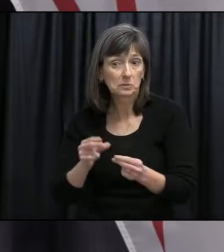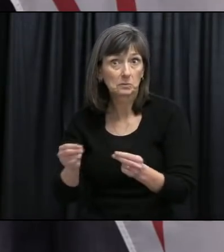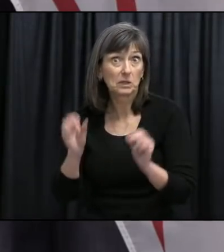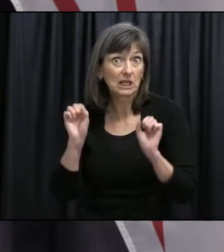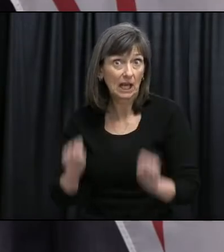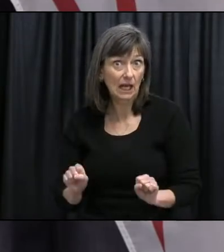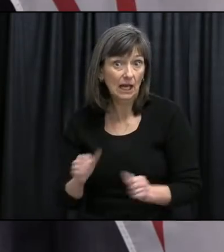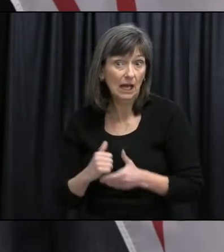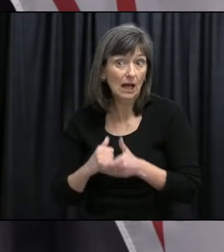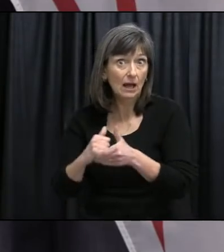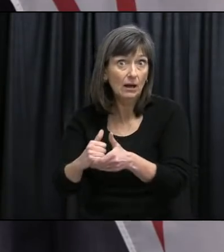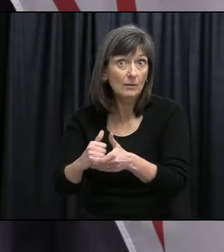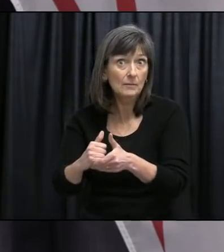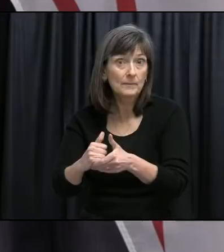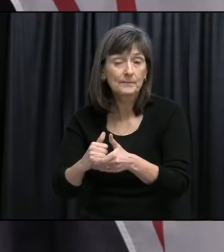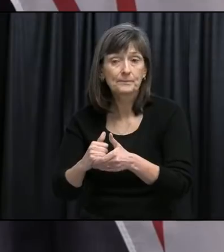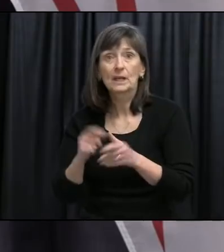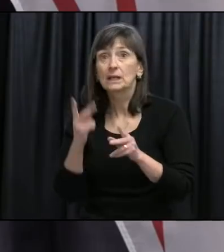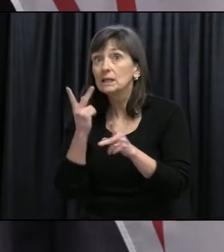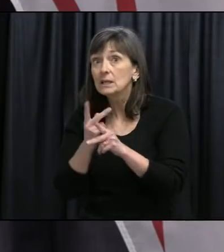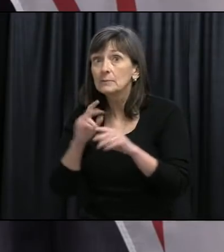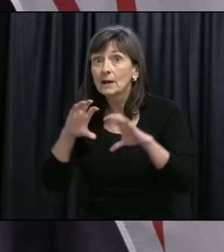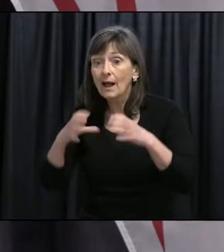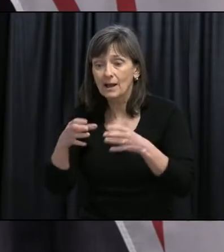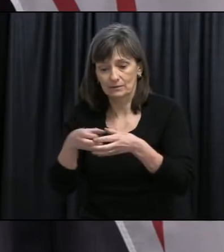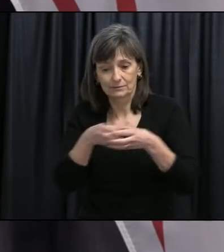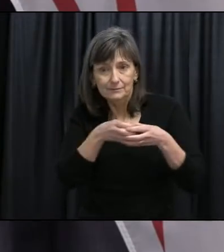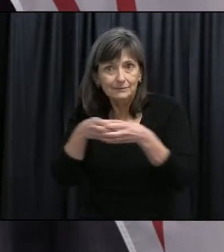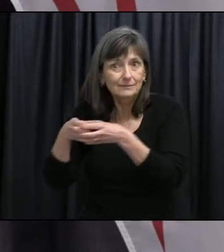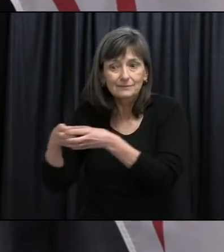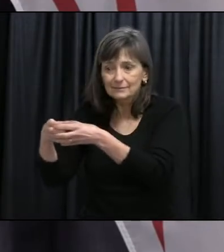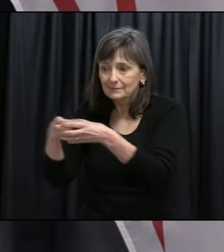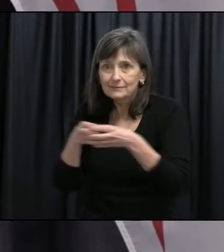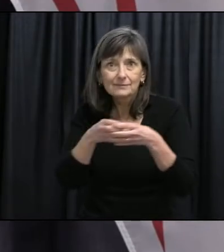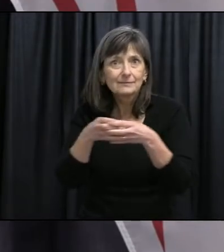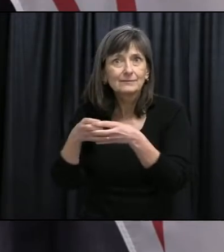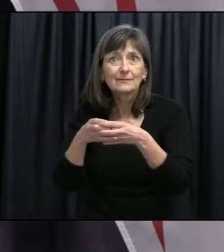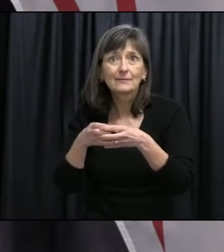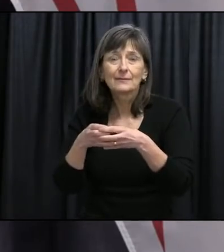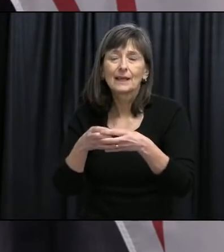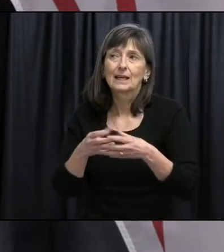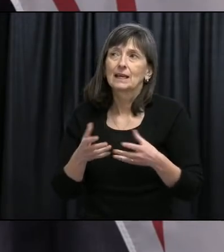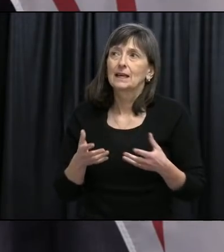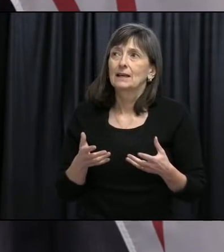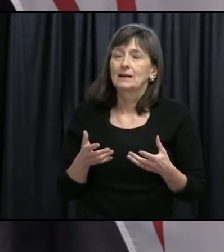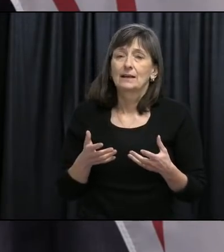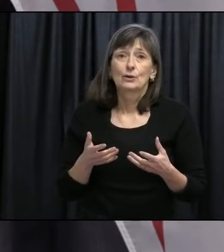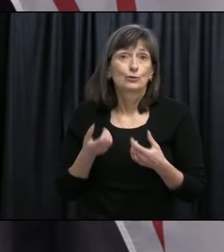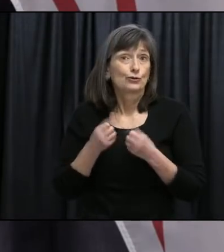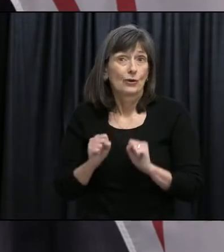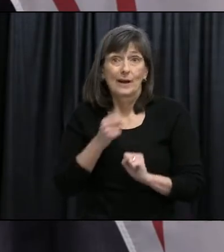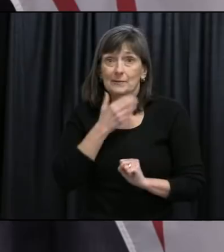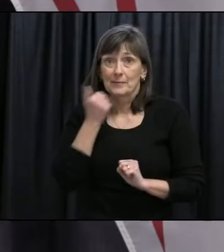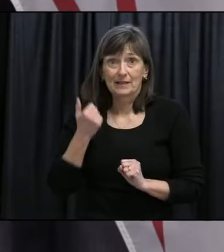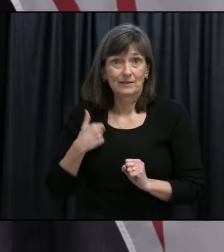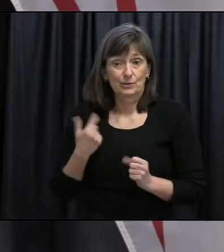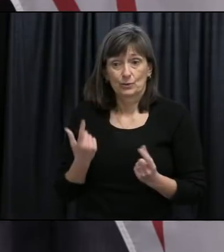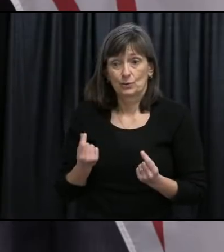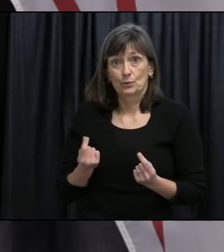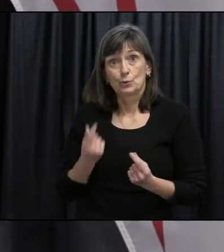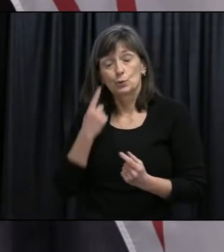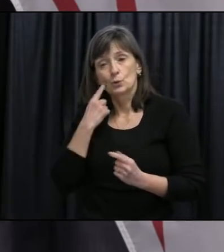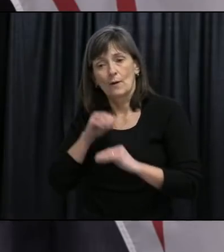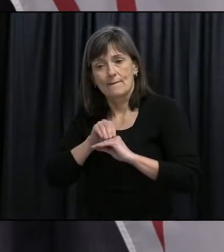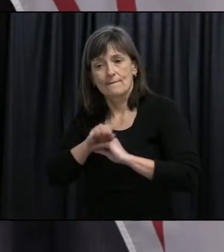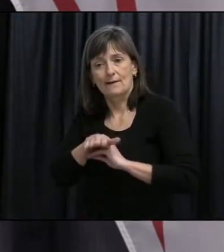wearing masks, by cohorting. So I think, you know, we're making the best decisions that will allow